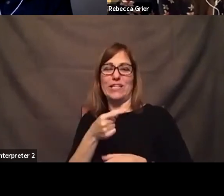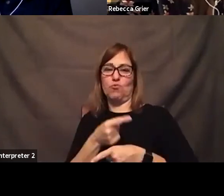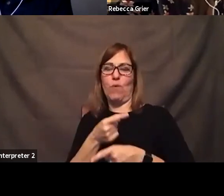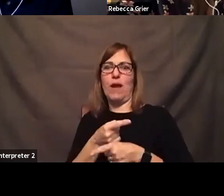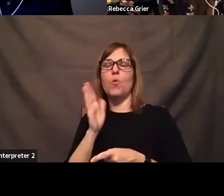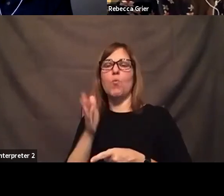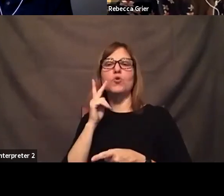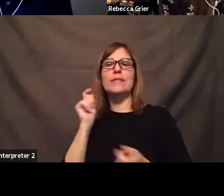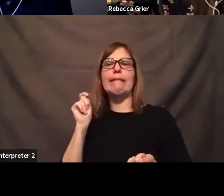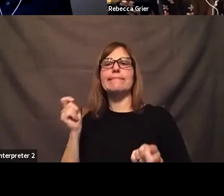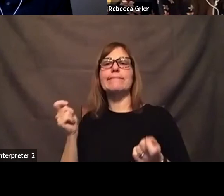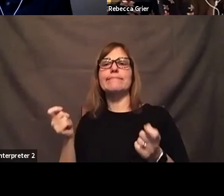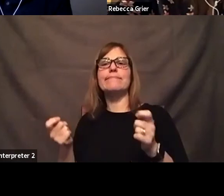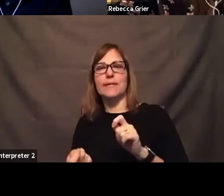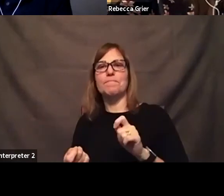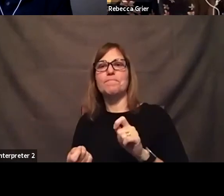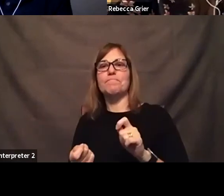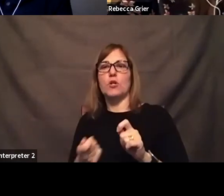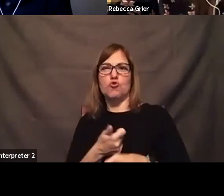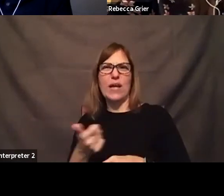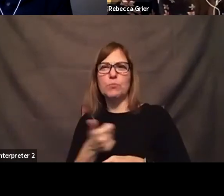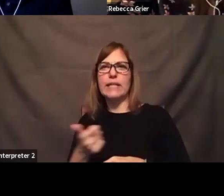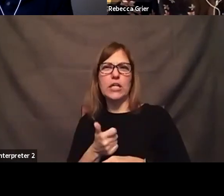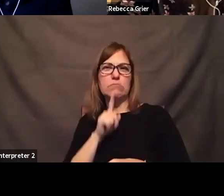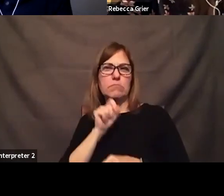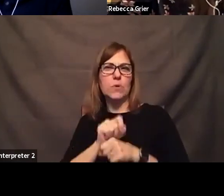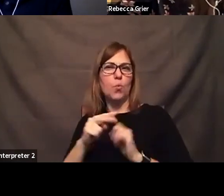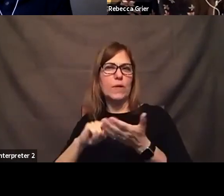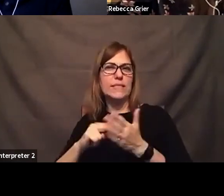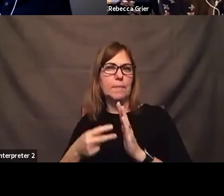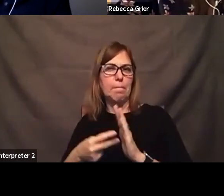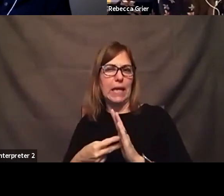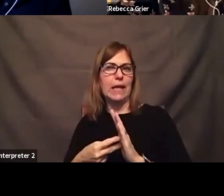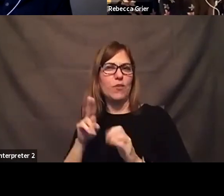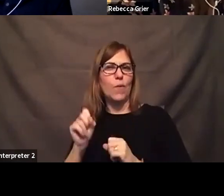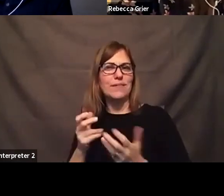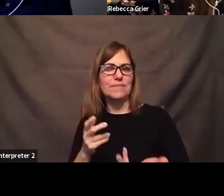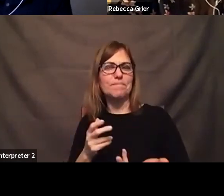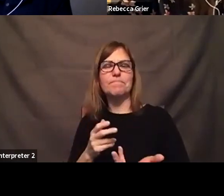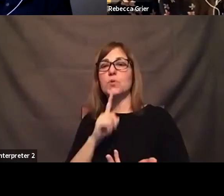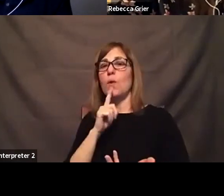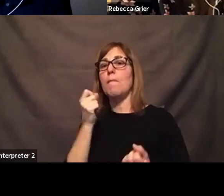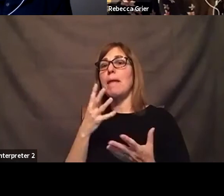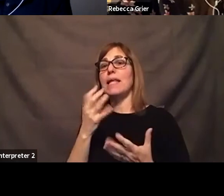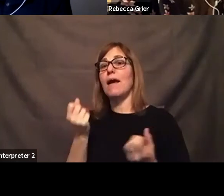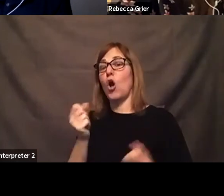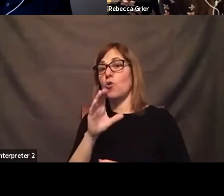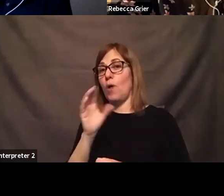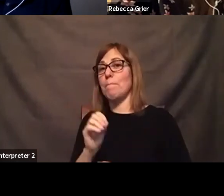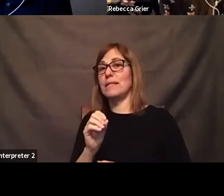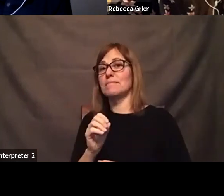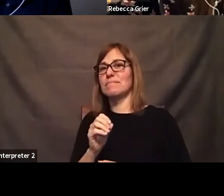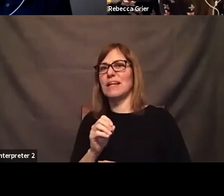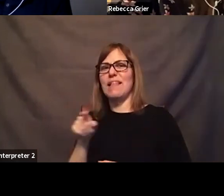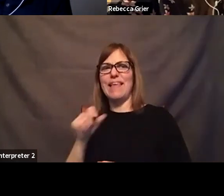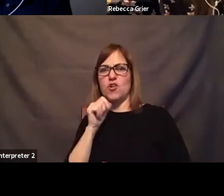what transportation means in the United States. And interestingly, a lot of the auto companies, they actually don't view themselves as